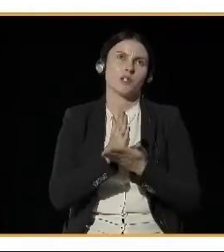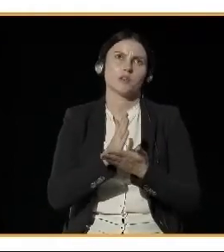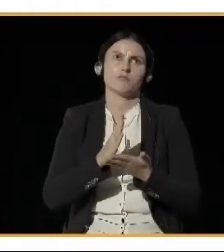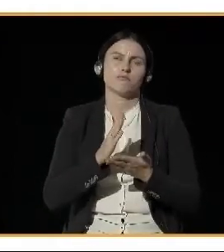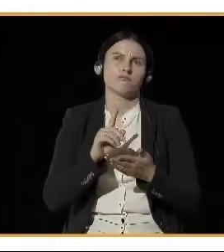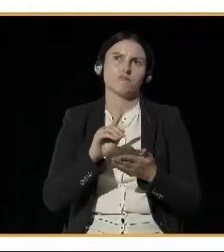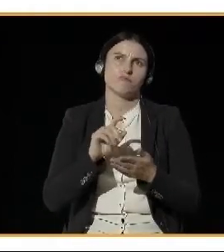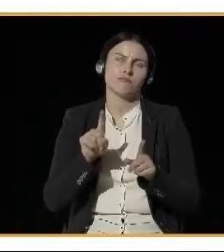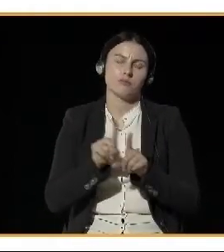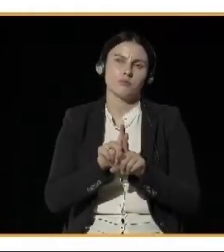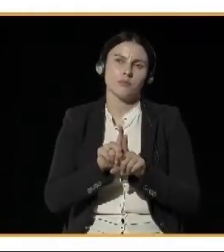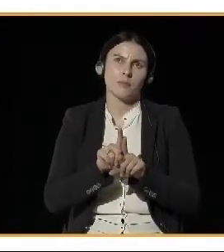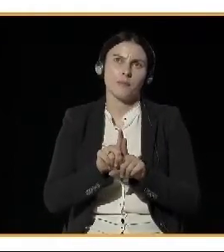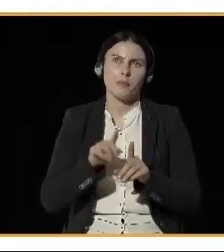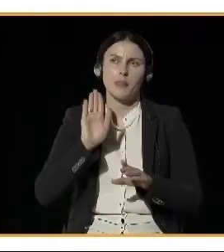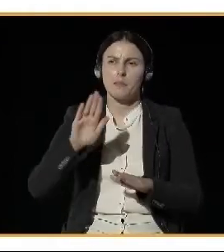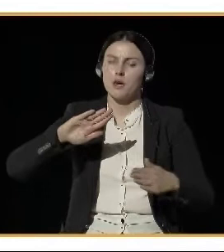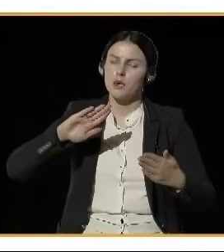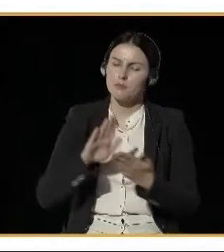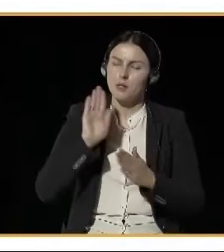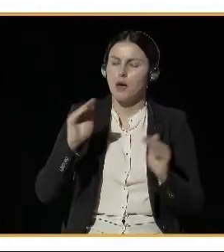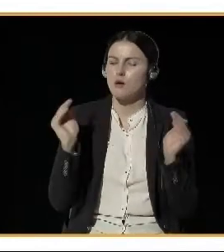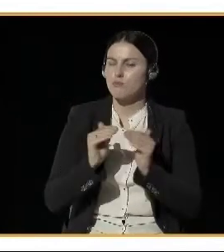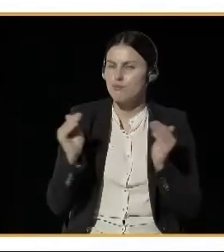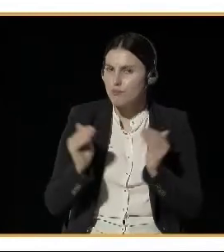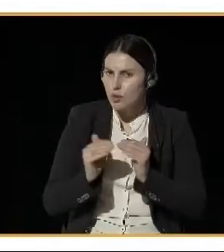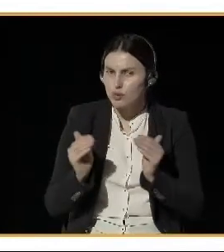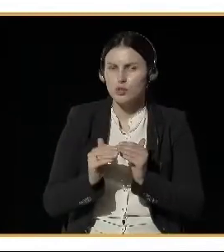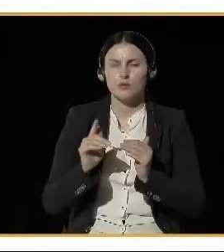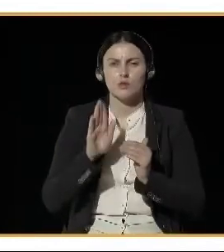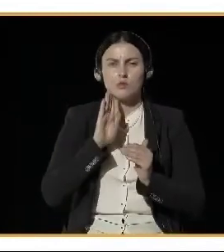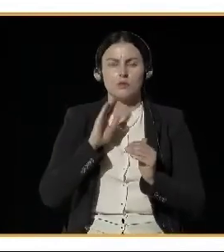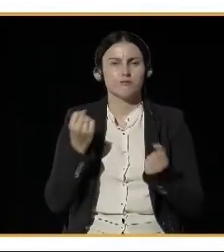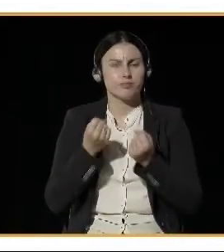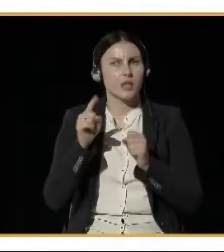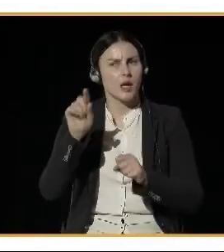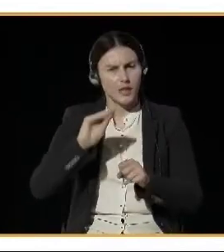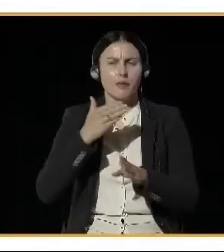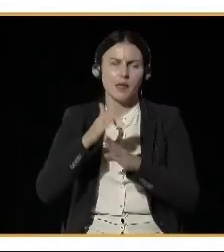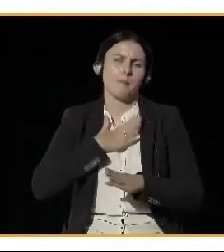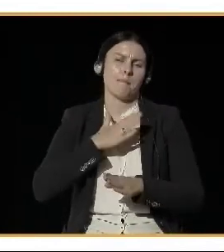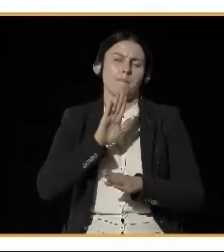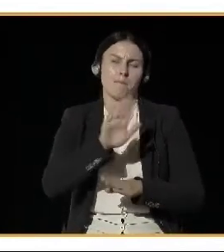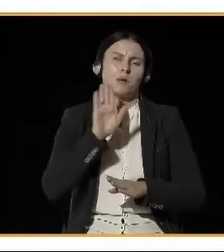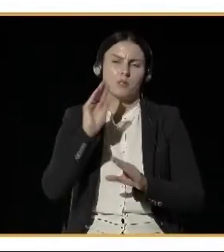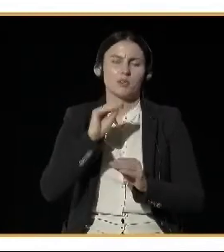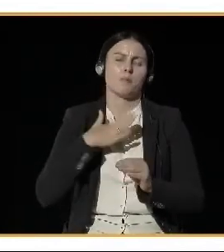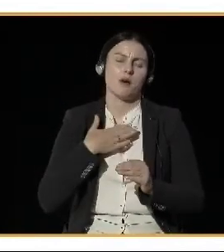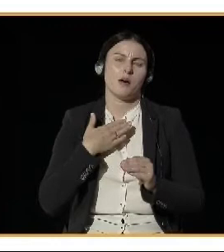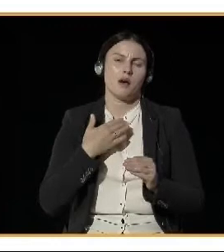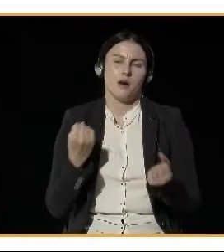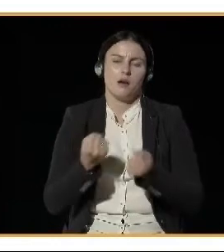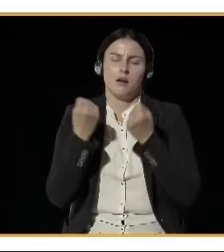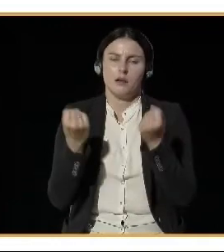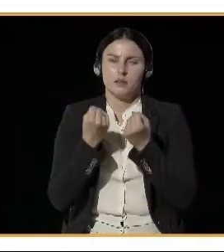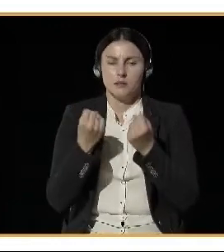the active aging as the process of optimizing opportunities for health, participation, and security in order to enhance